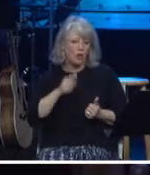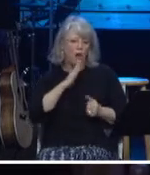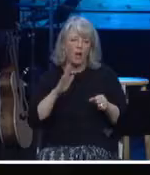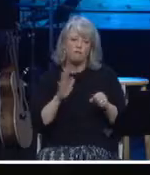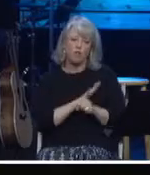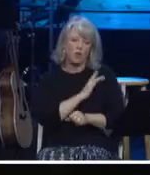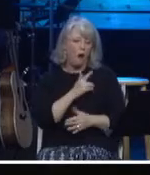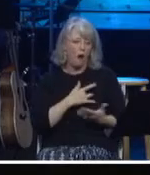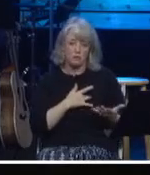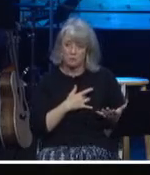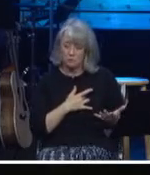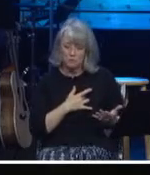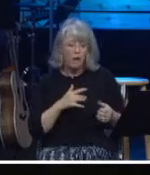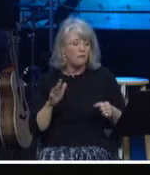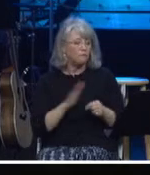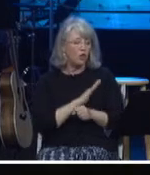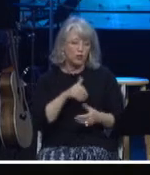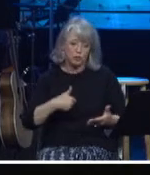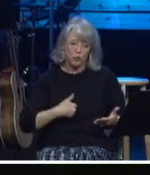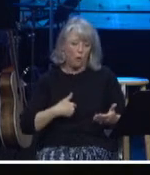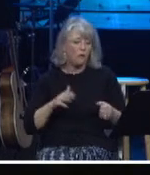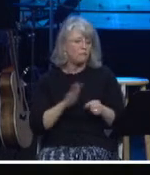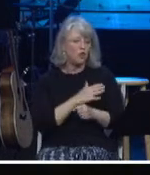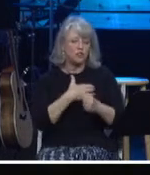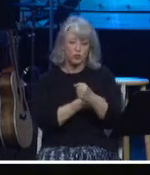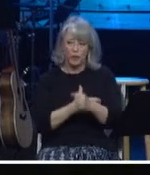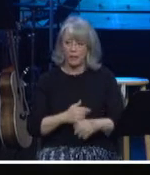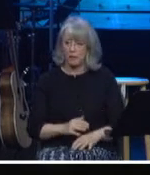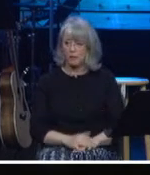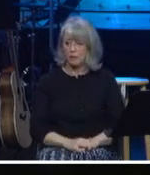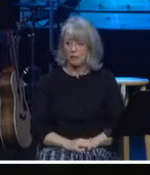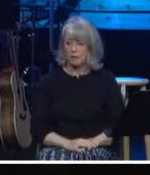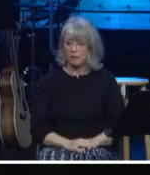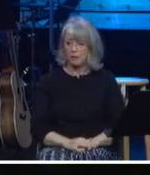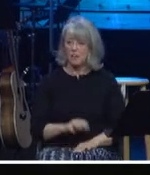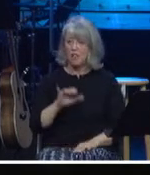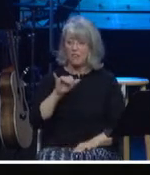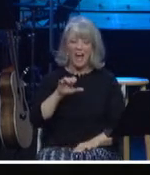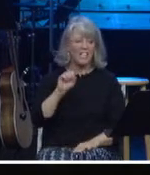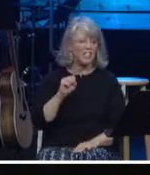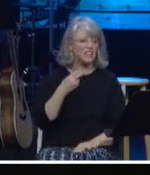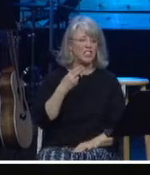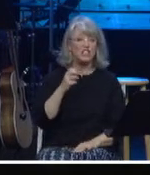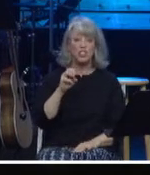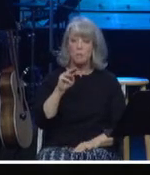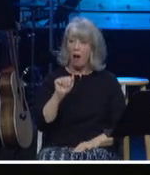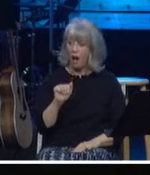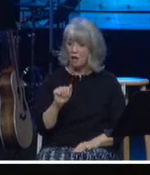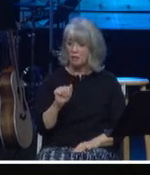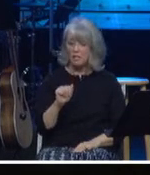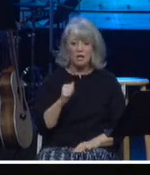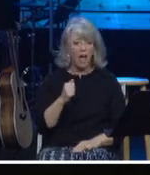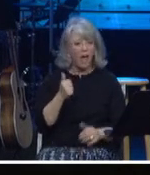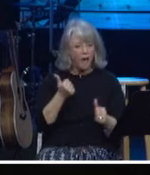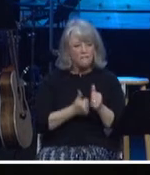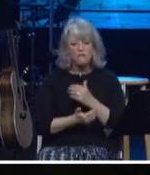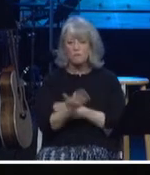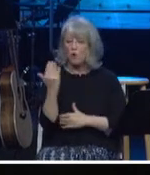all your heart, with all your soul, with all your strength. They said that every morning, every evening.